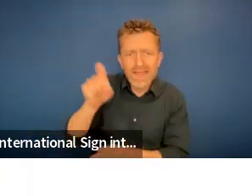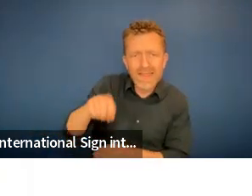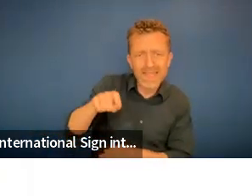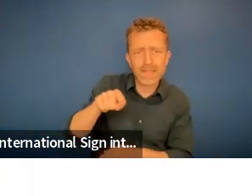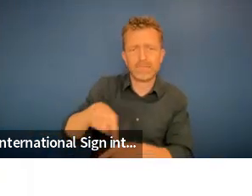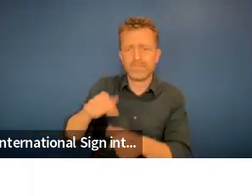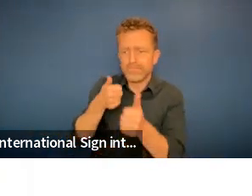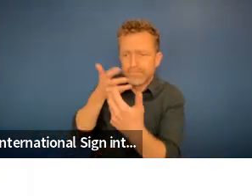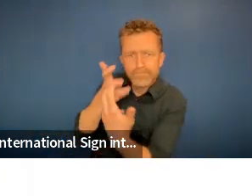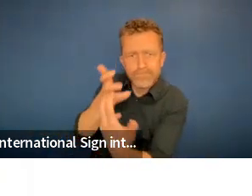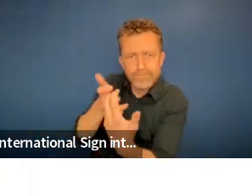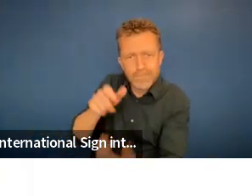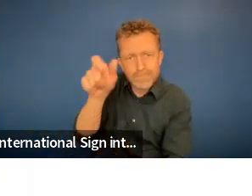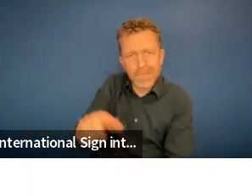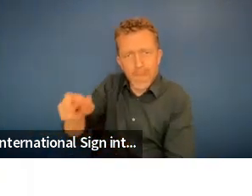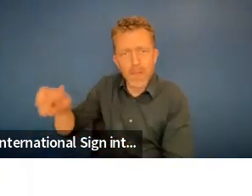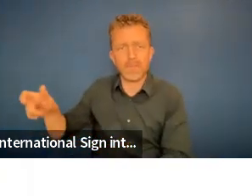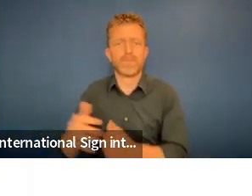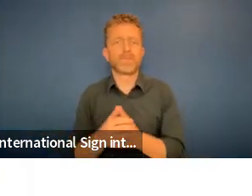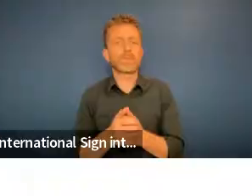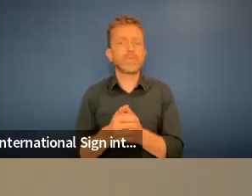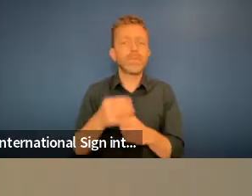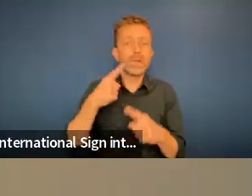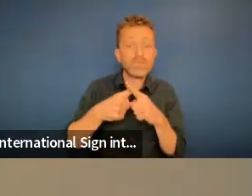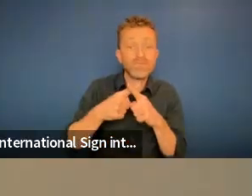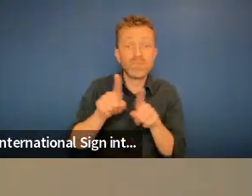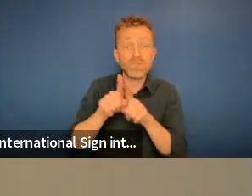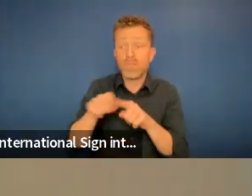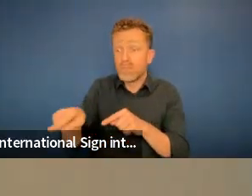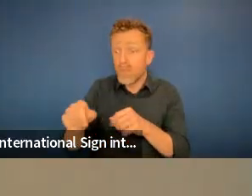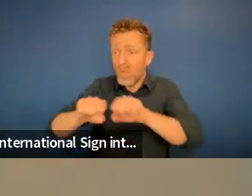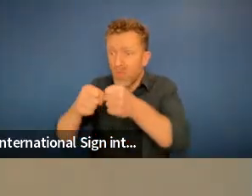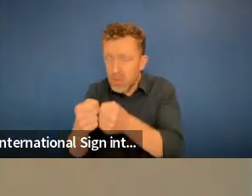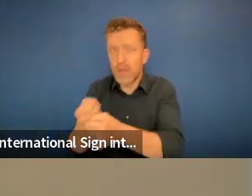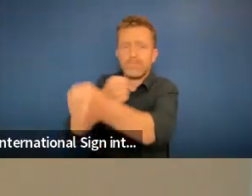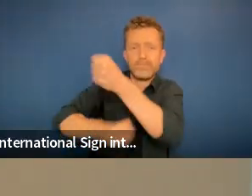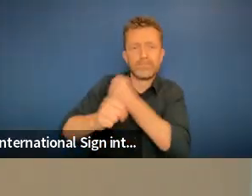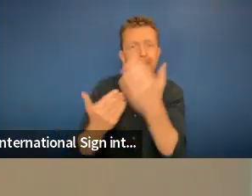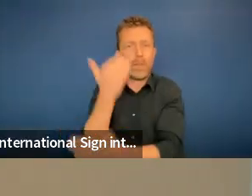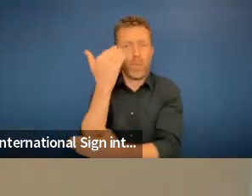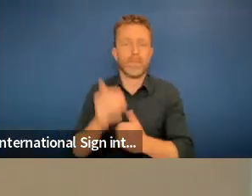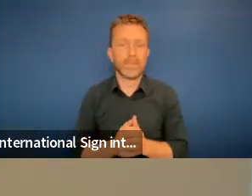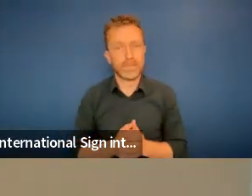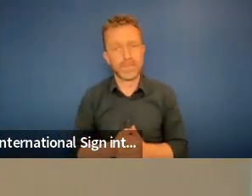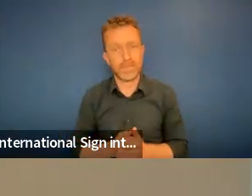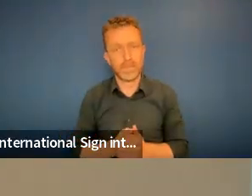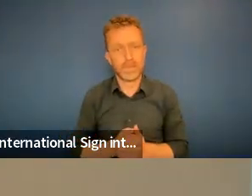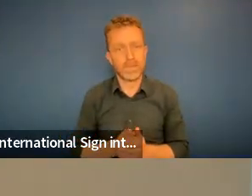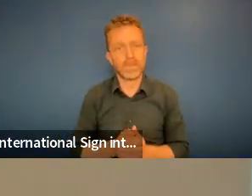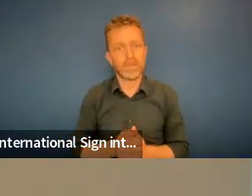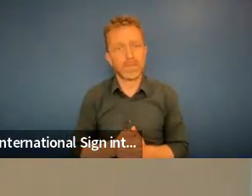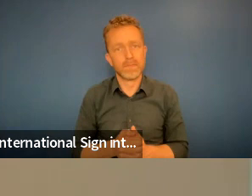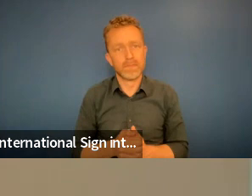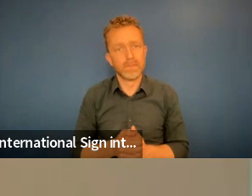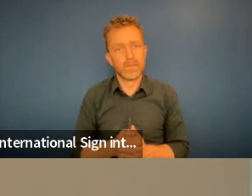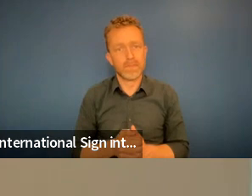devices. PhilHealth contracted qualified and willing